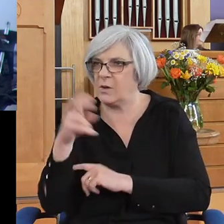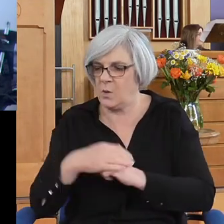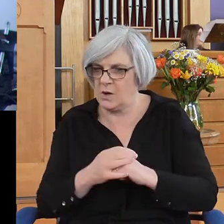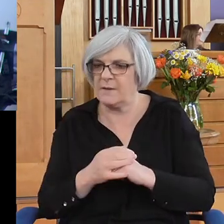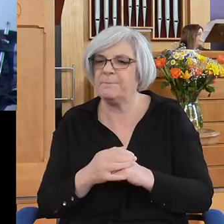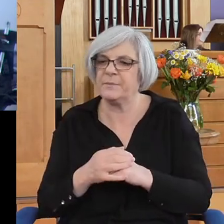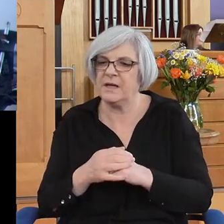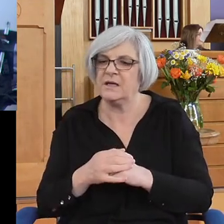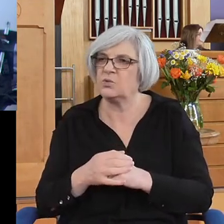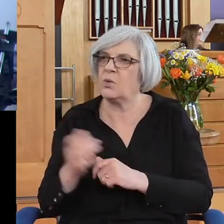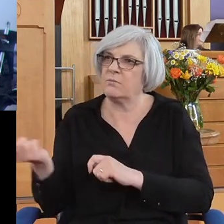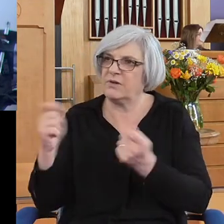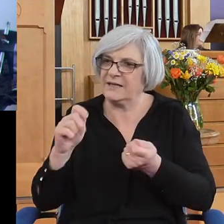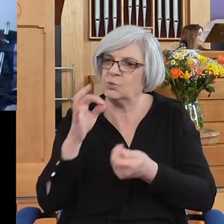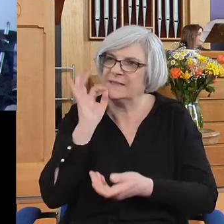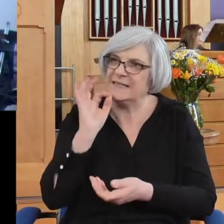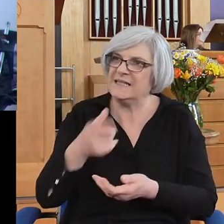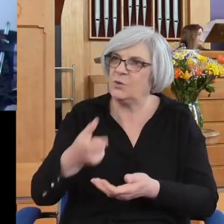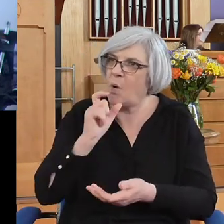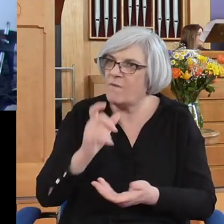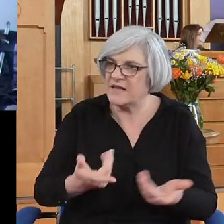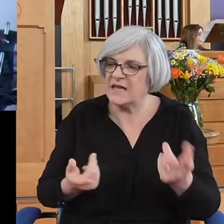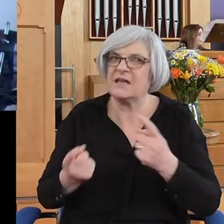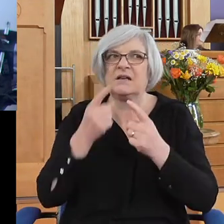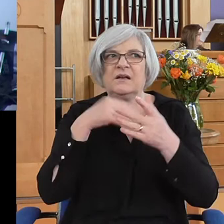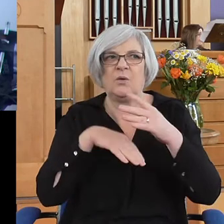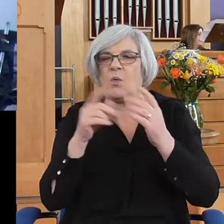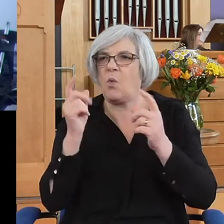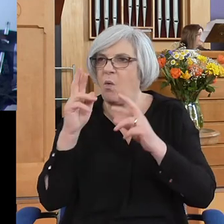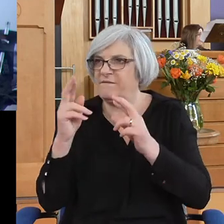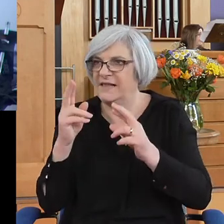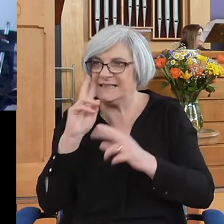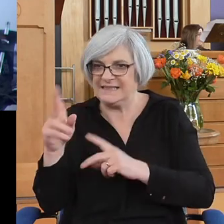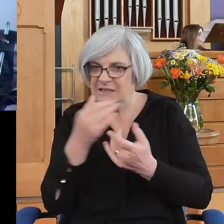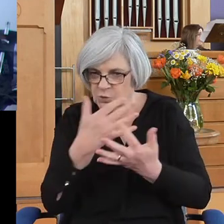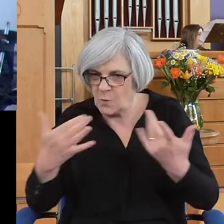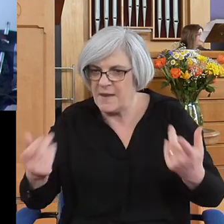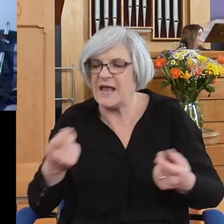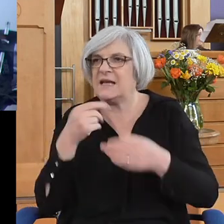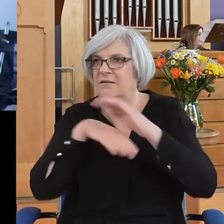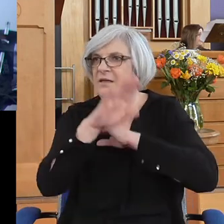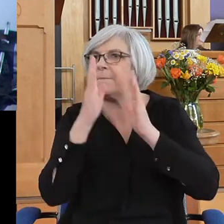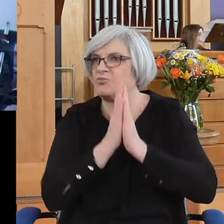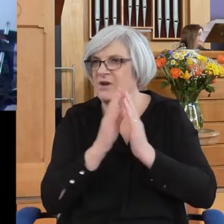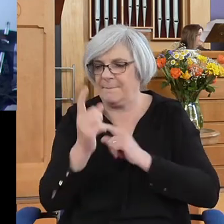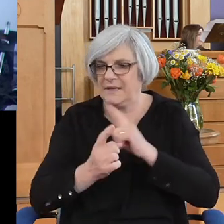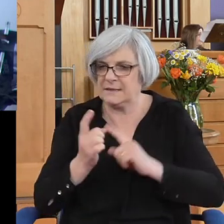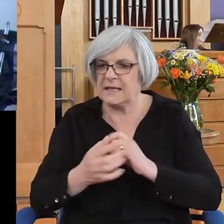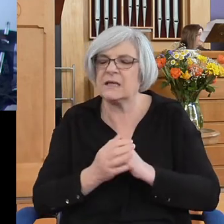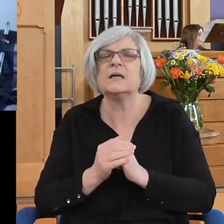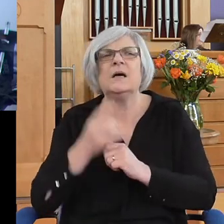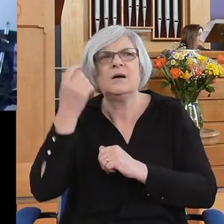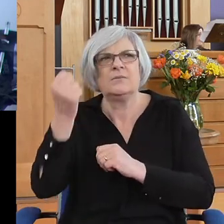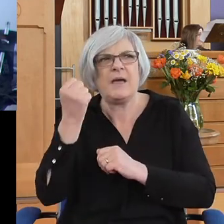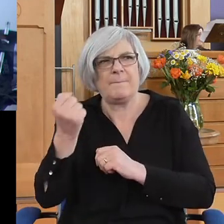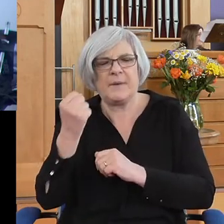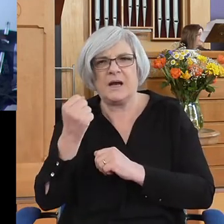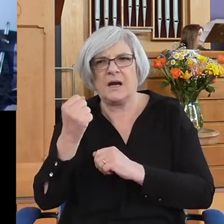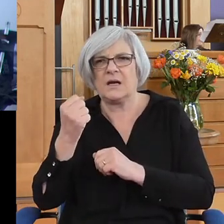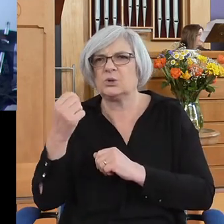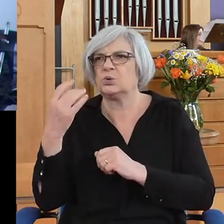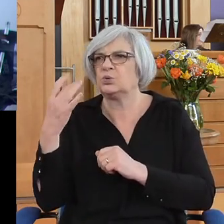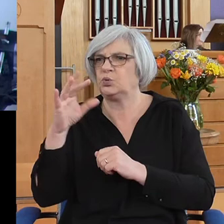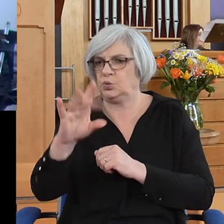grab your cup of tea, and it would be nice to see as many of you there as possible. And a reminder that this